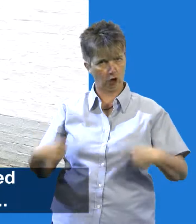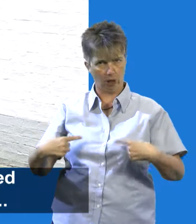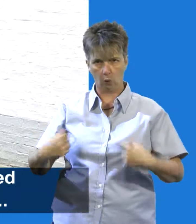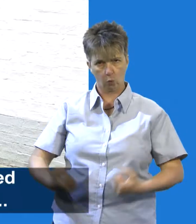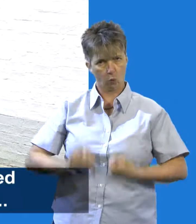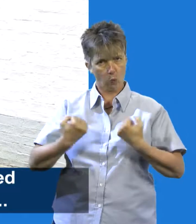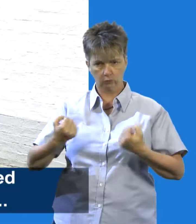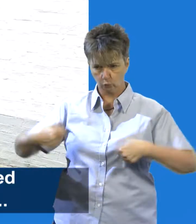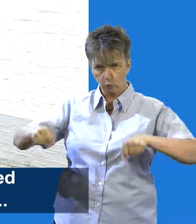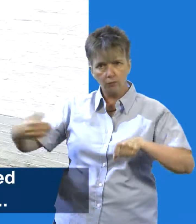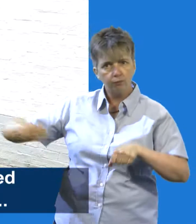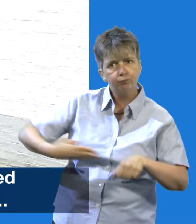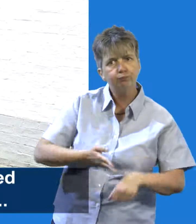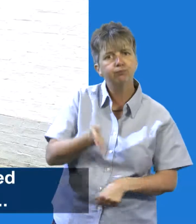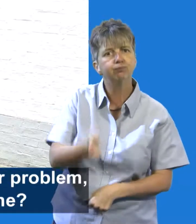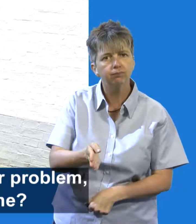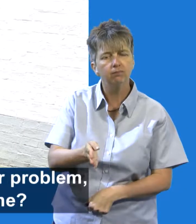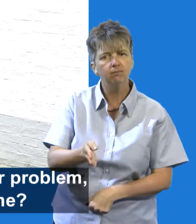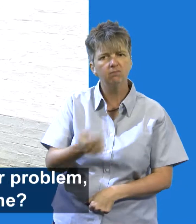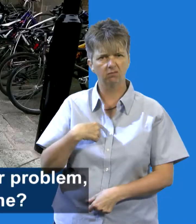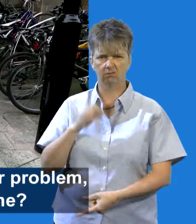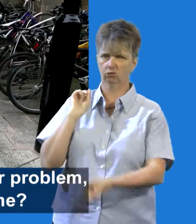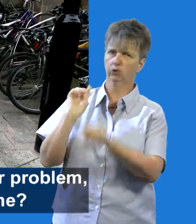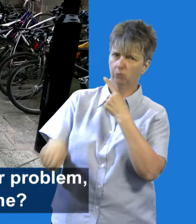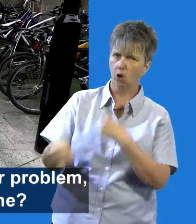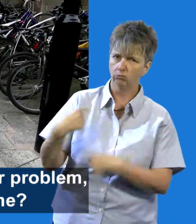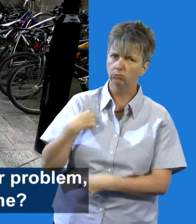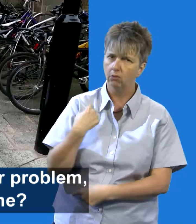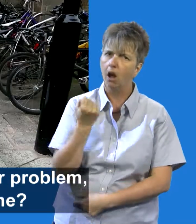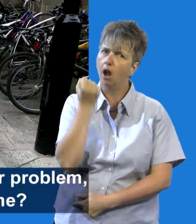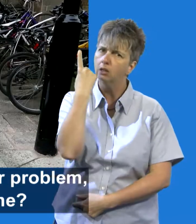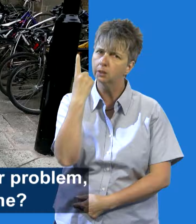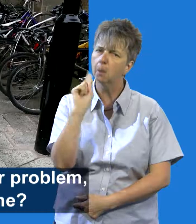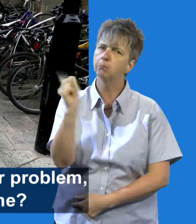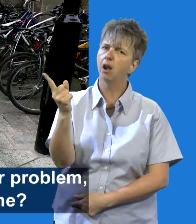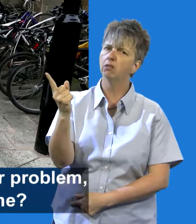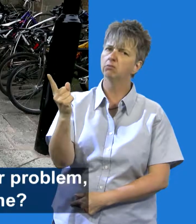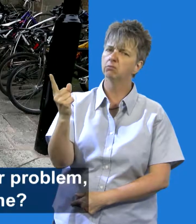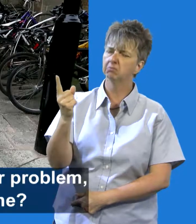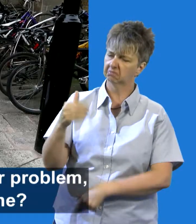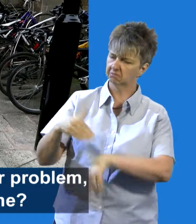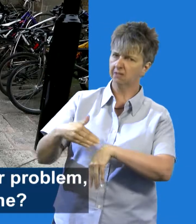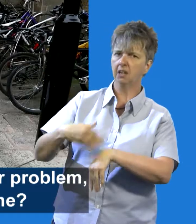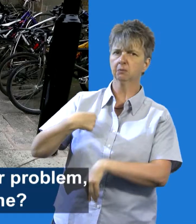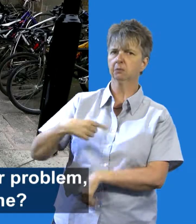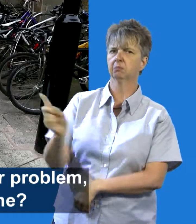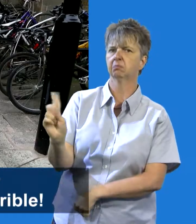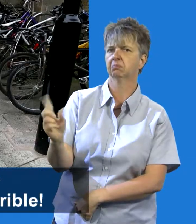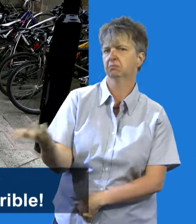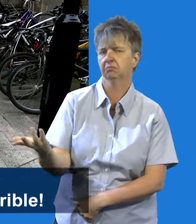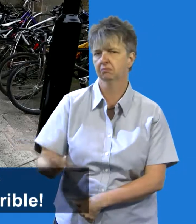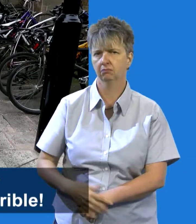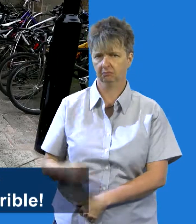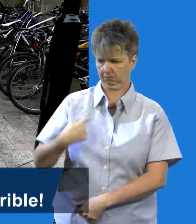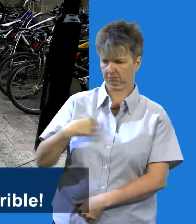I would no longer be allowed to go in with my scooter. I said to her, I understand your problem, but how does that include me?